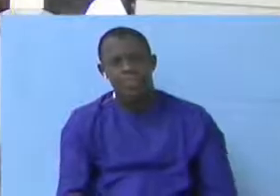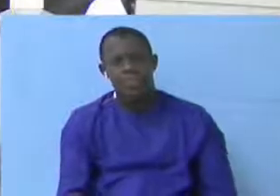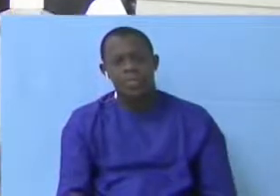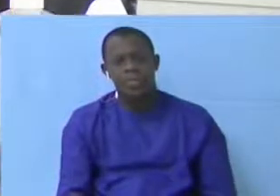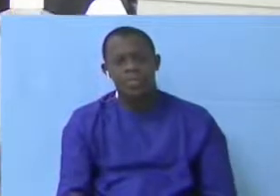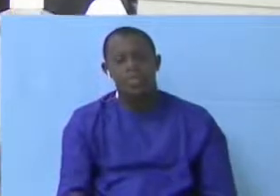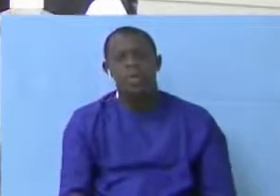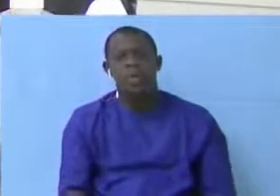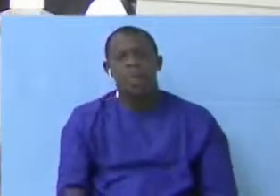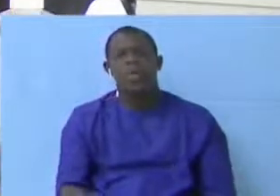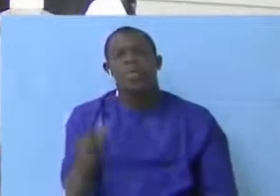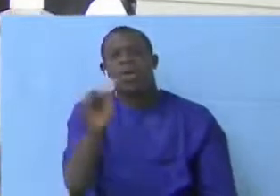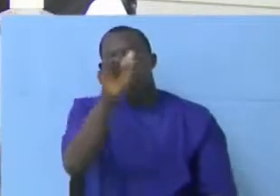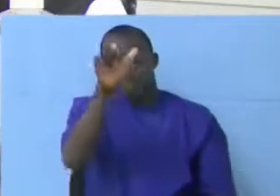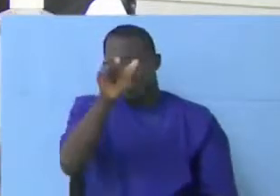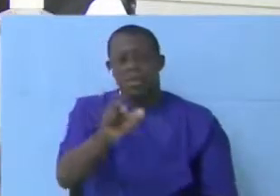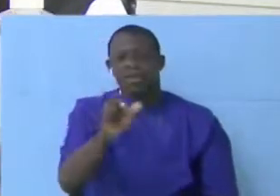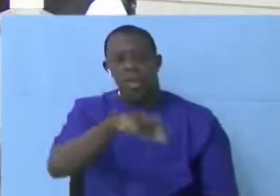Bombardier and this group.